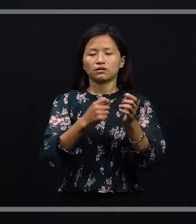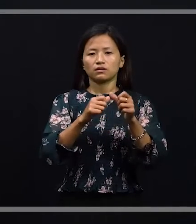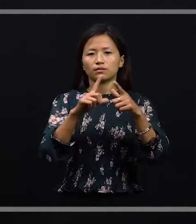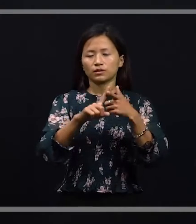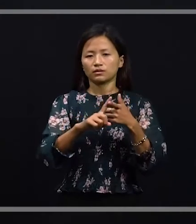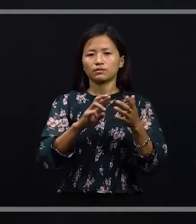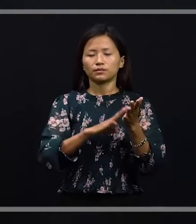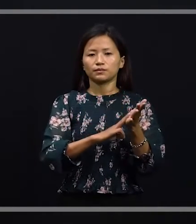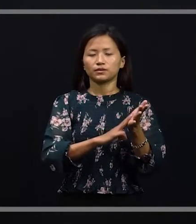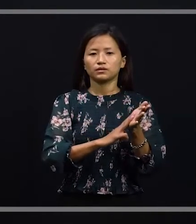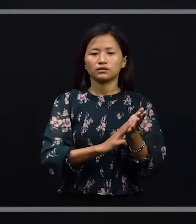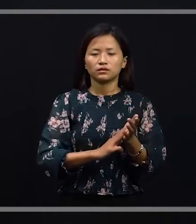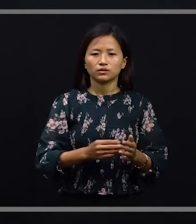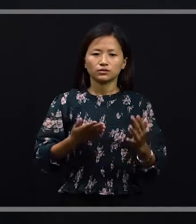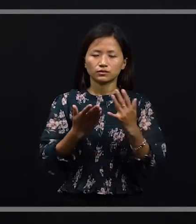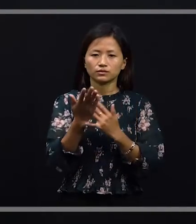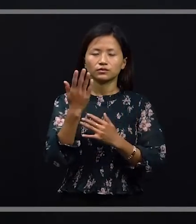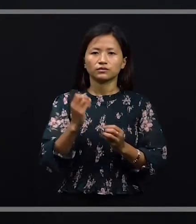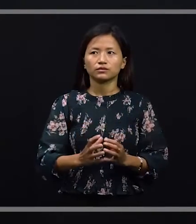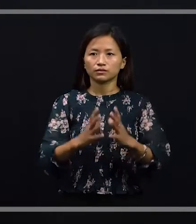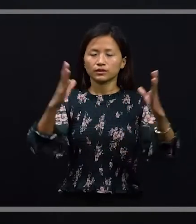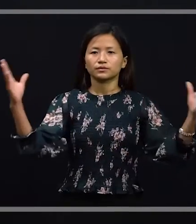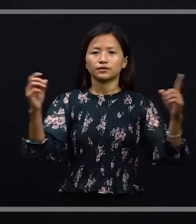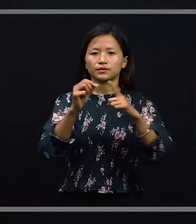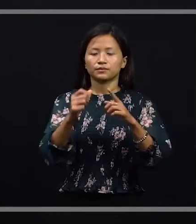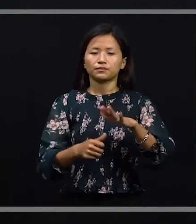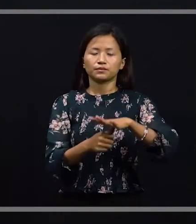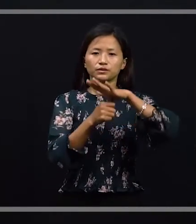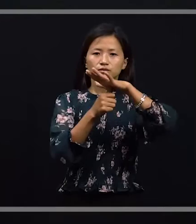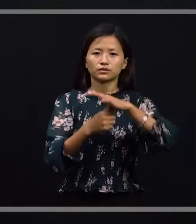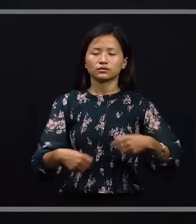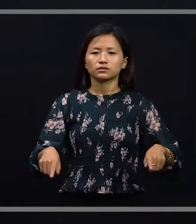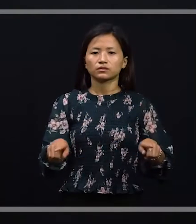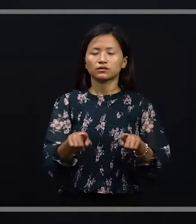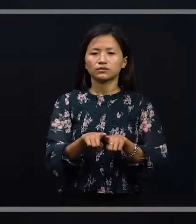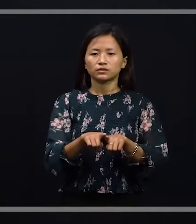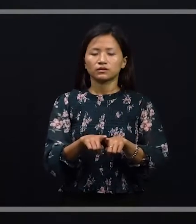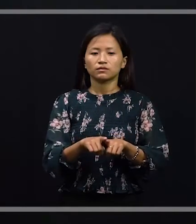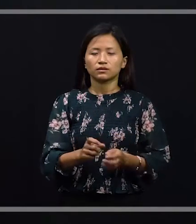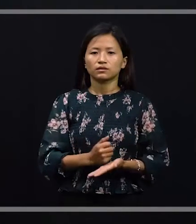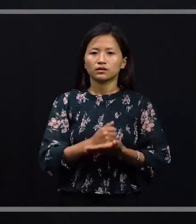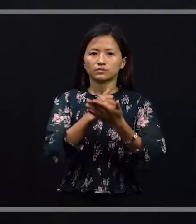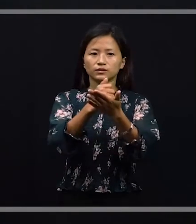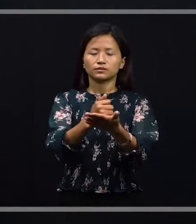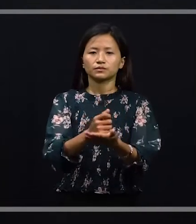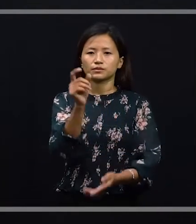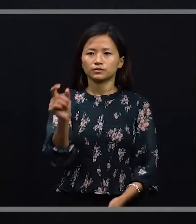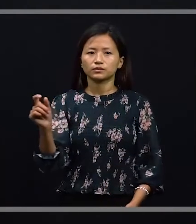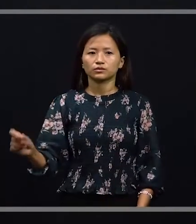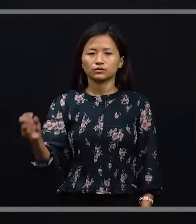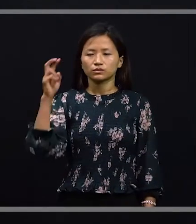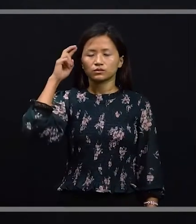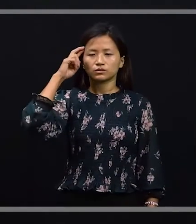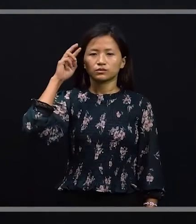system. Okay, then he also started a girls' school where the girls were encouraged to take classes, to get